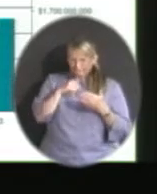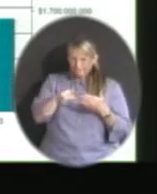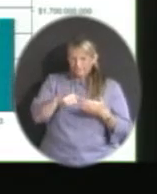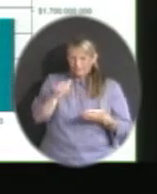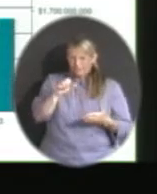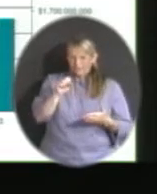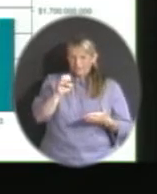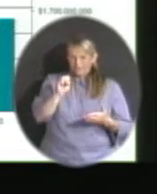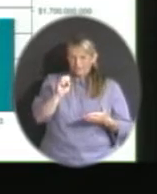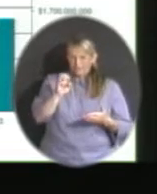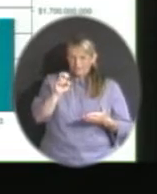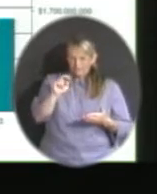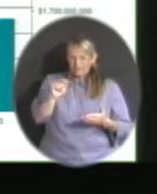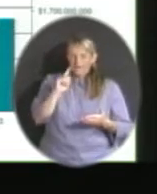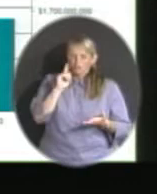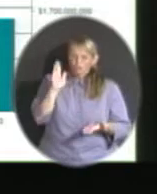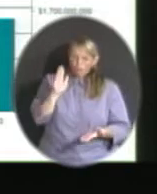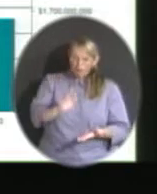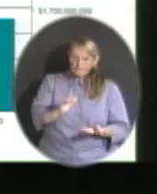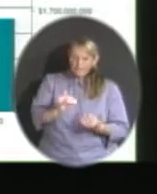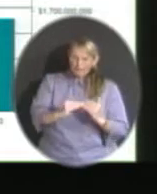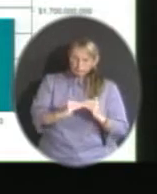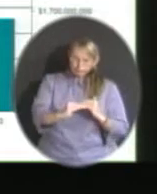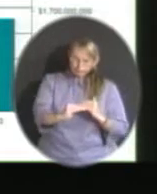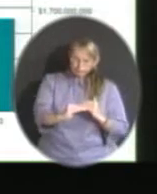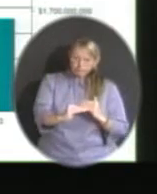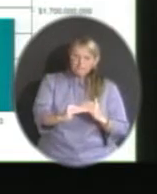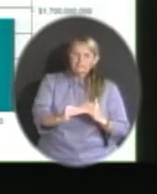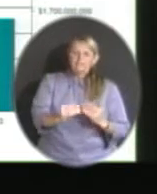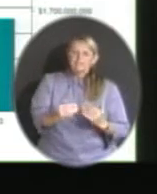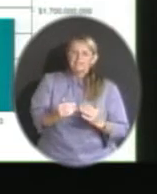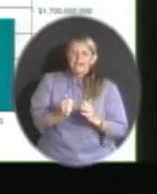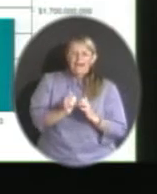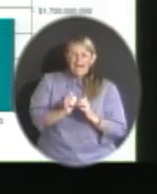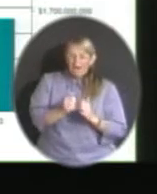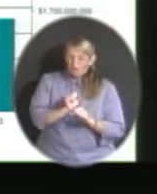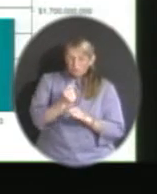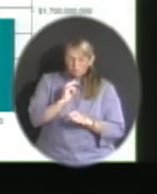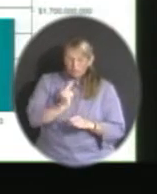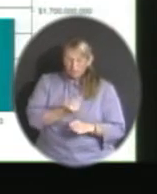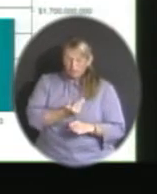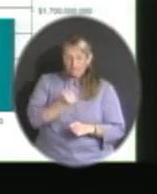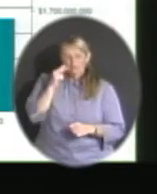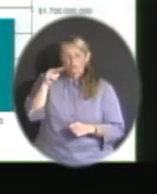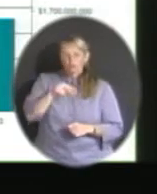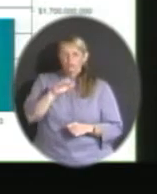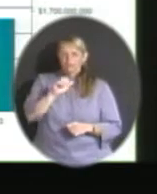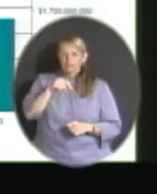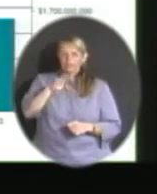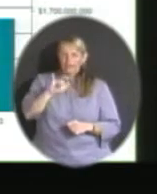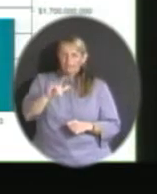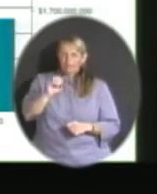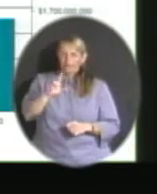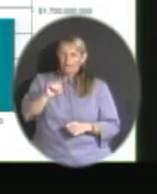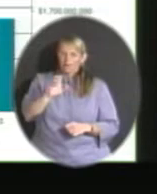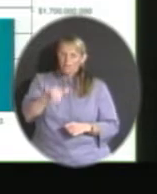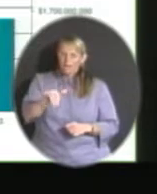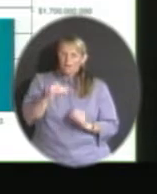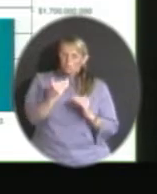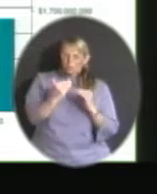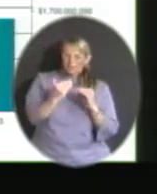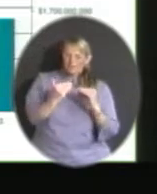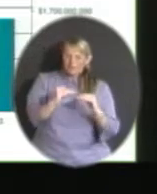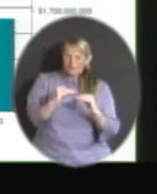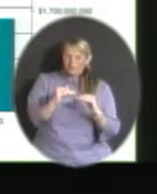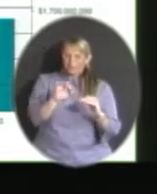that becomes a bit taxing for us is take a fund like capital outlay. We're limited to 8 mills as high as you